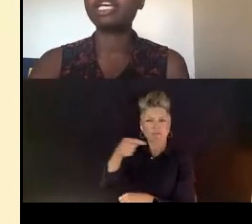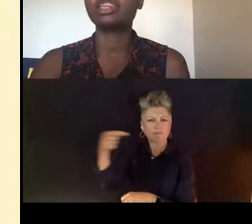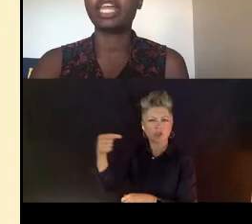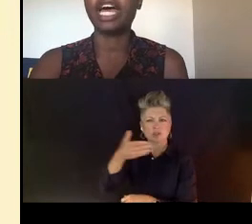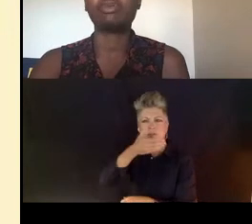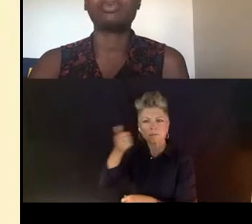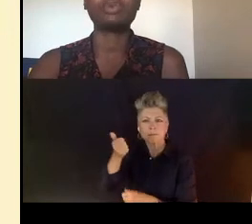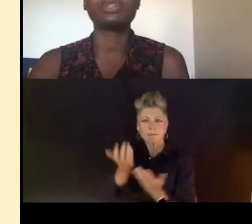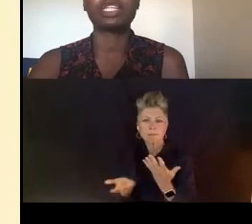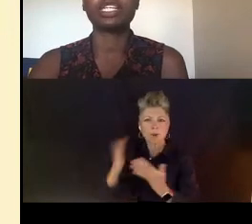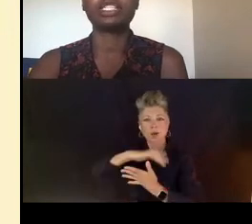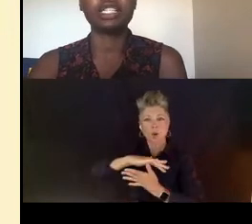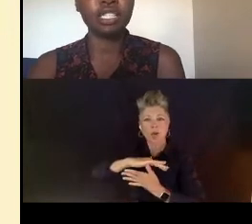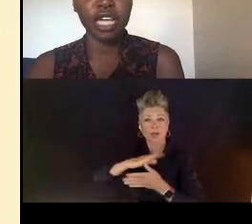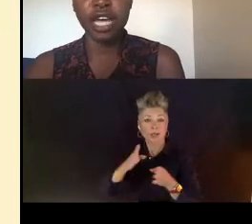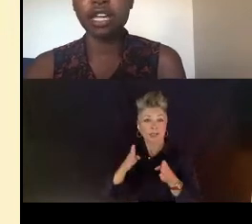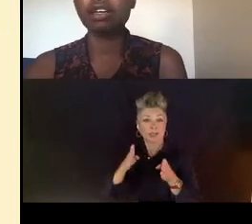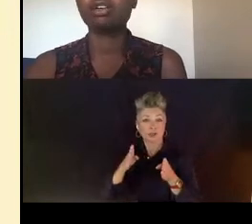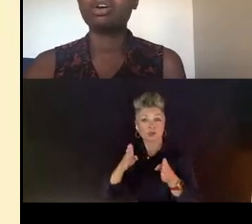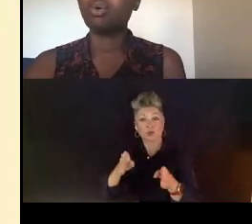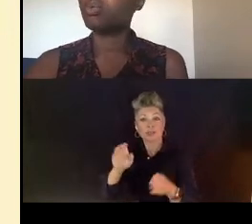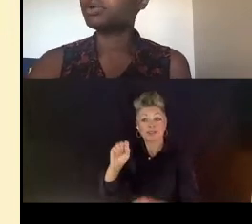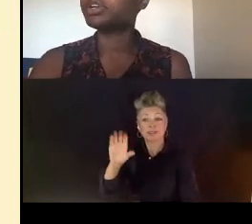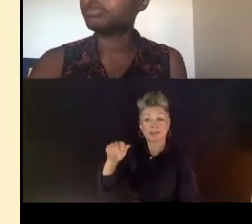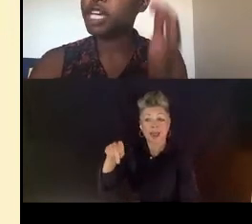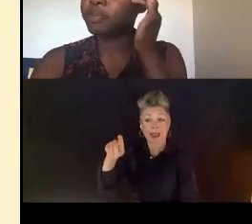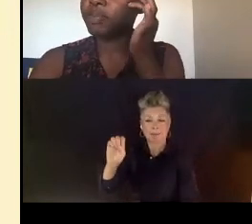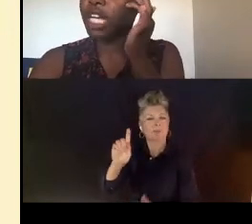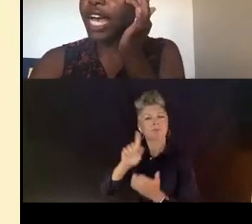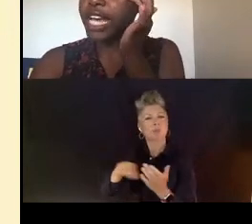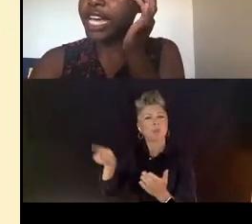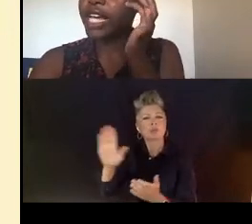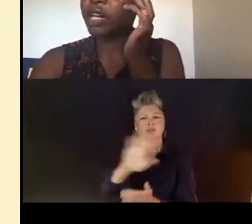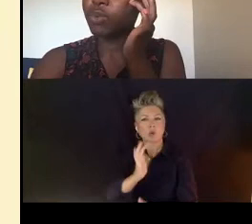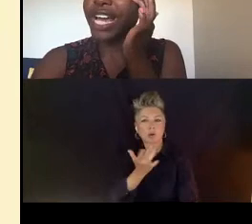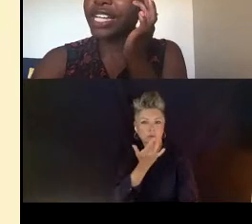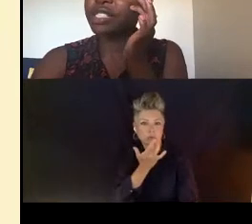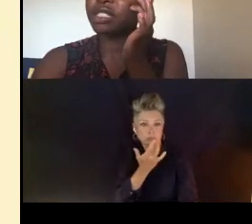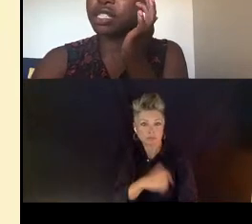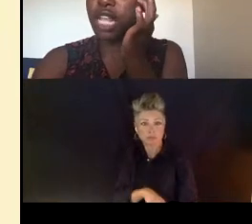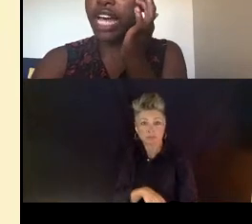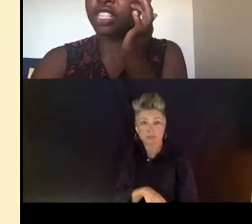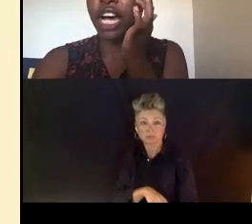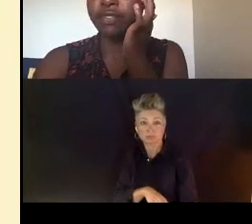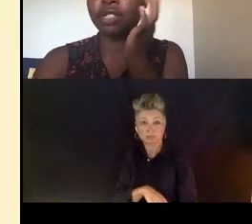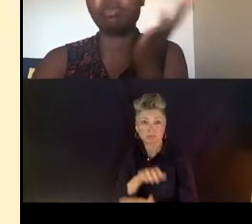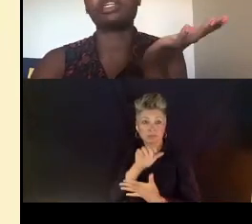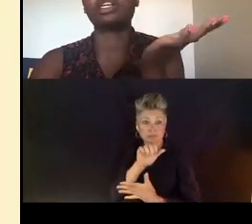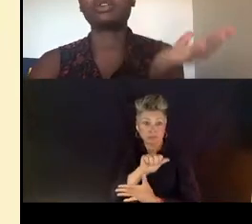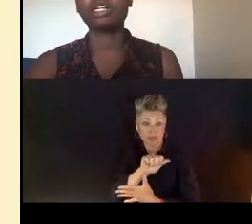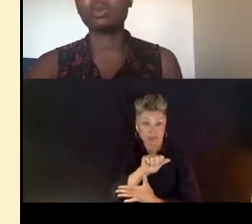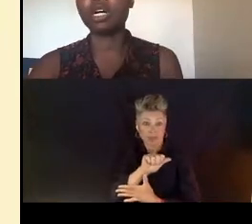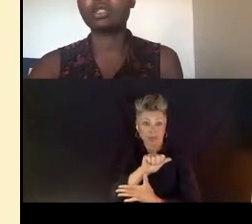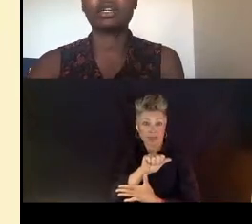element that we presented today, what would it be? A, raised/high